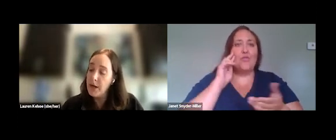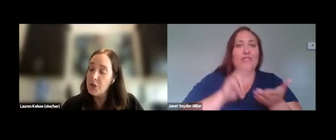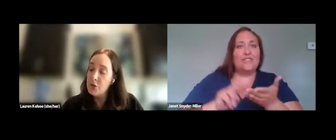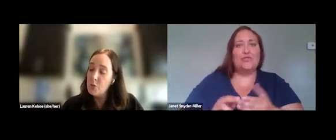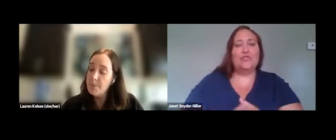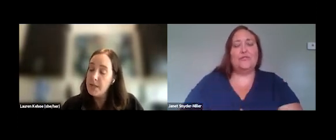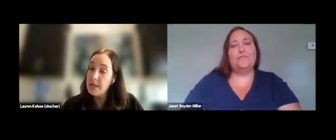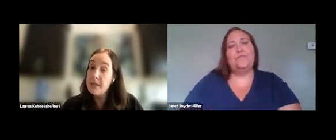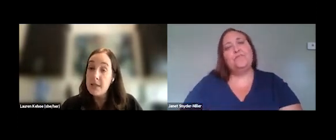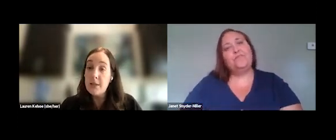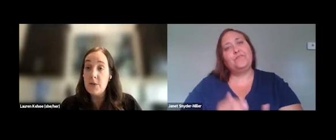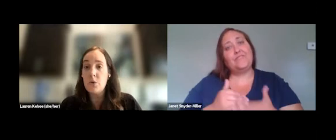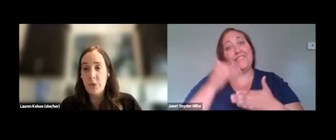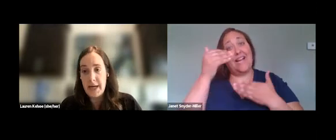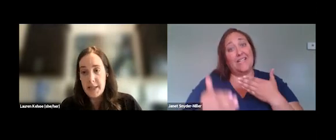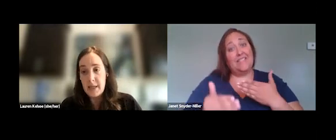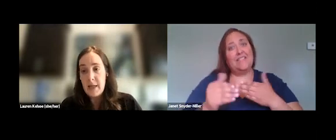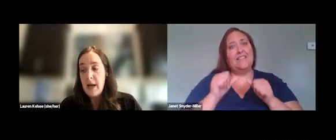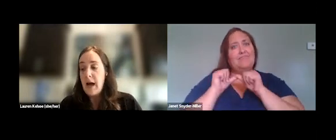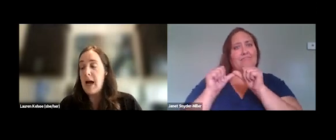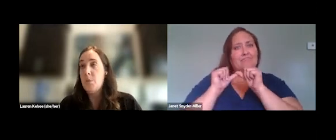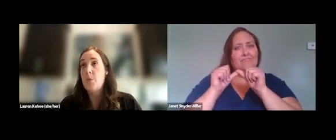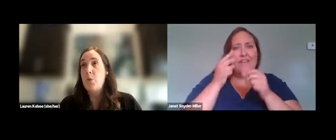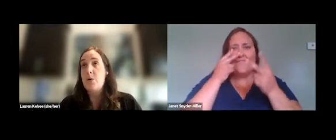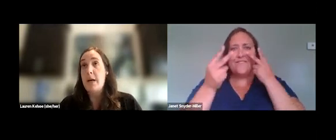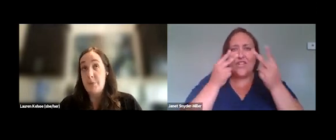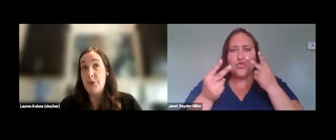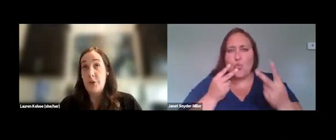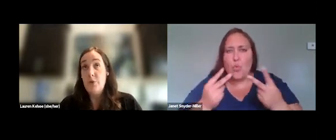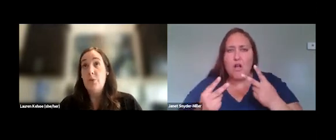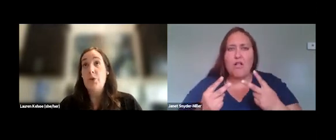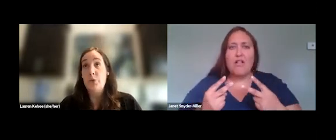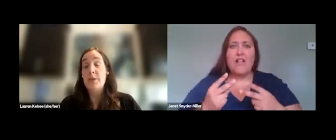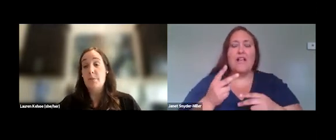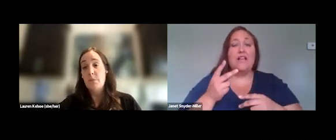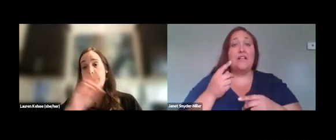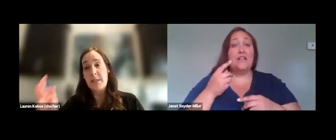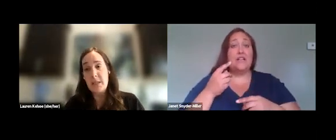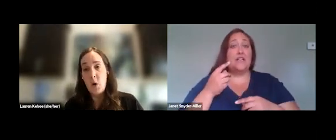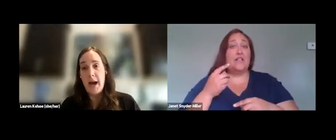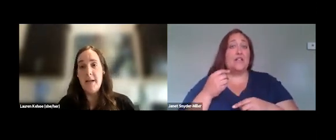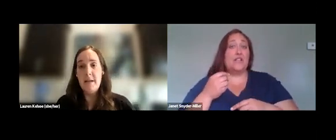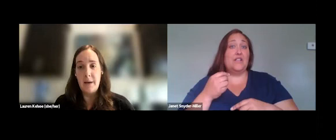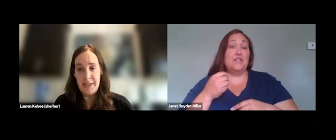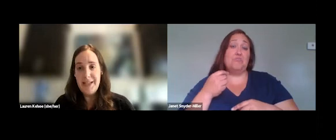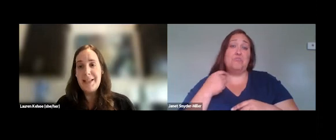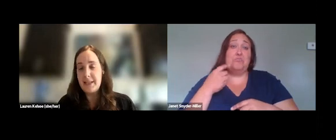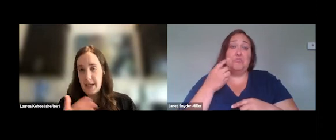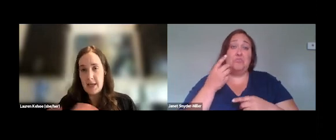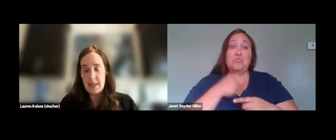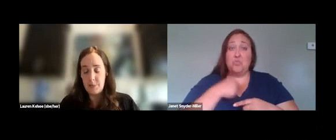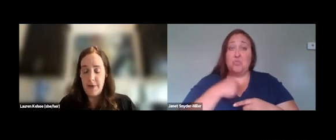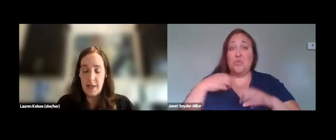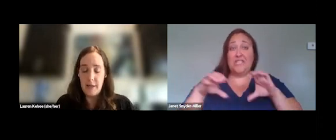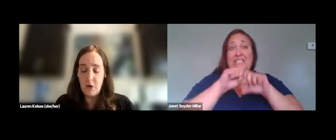milestone we went on to would be consistent visual branding. We were able to do some system-wide updates, as